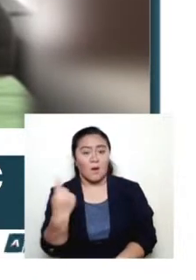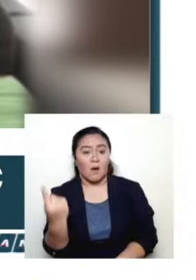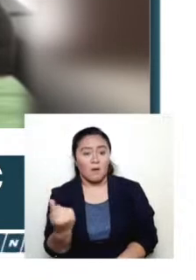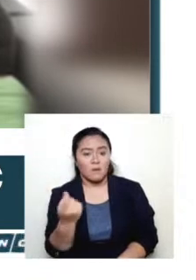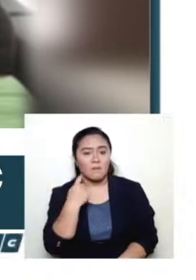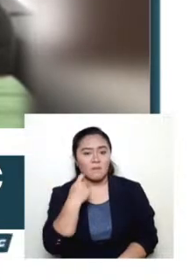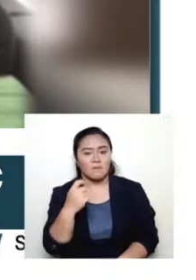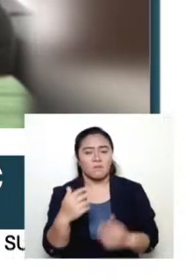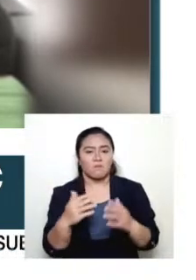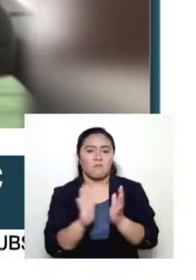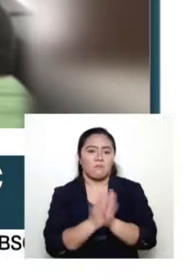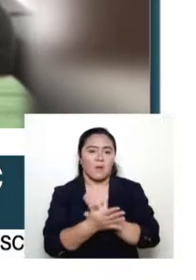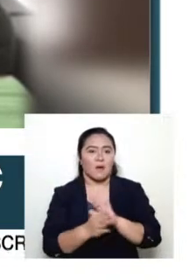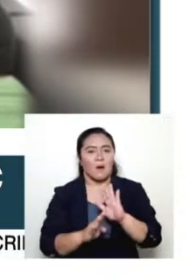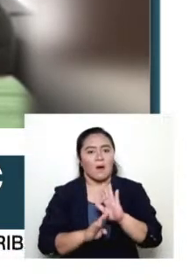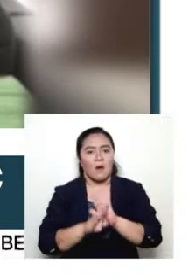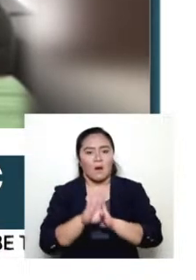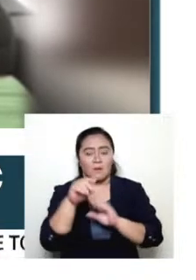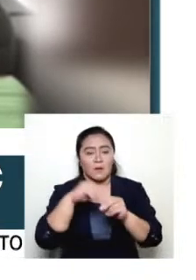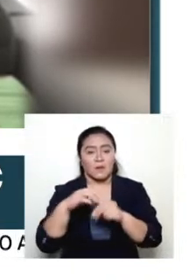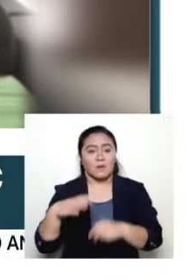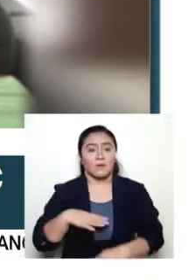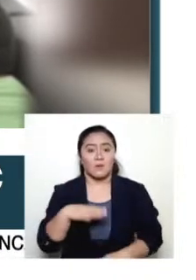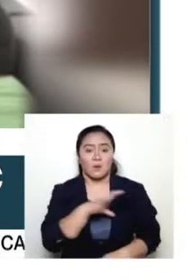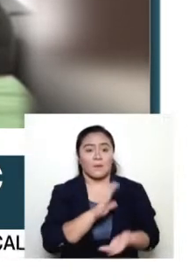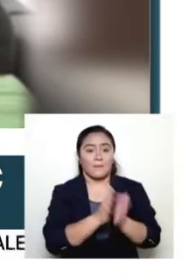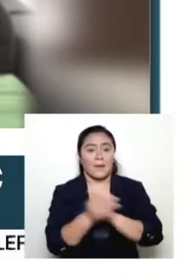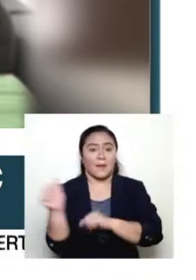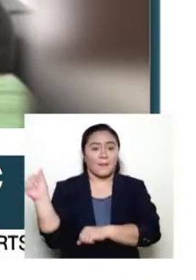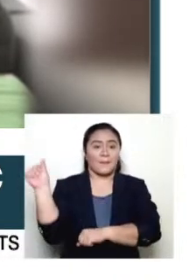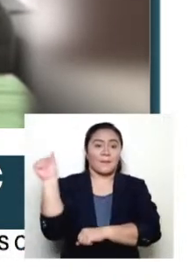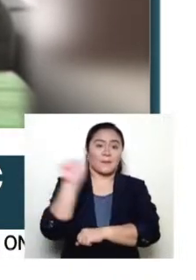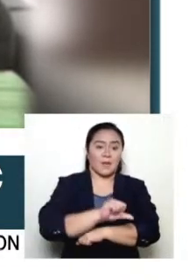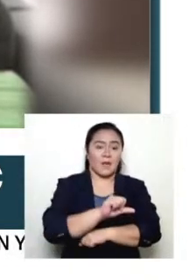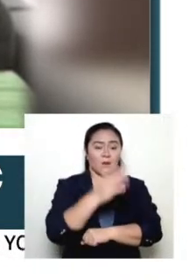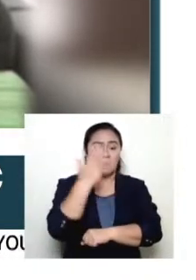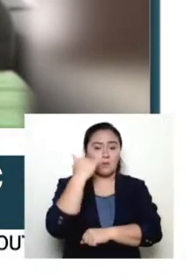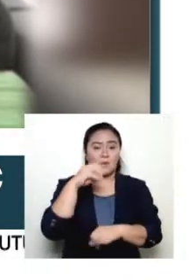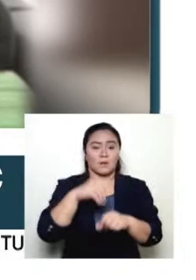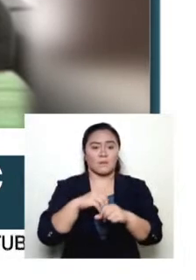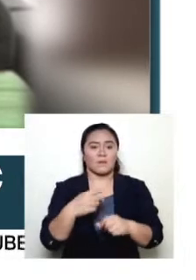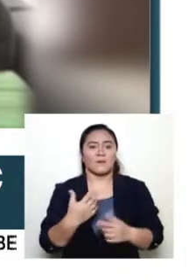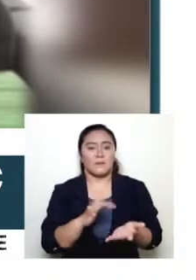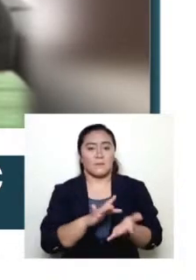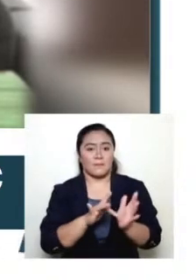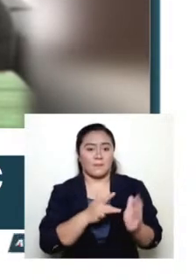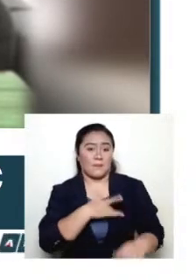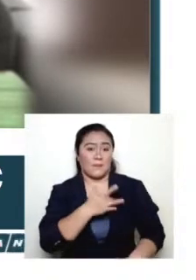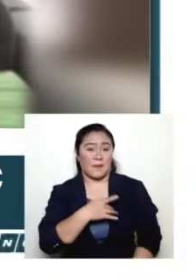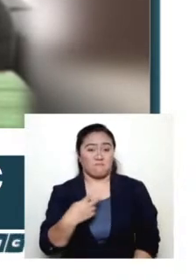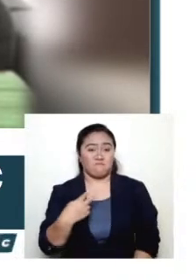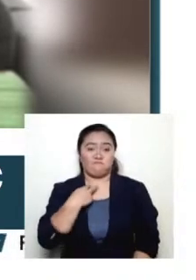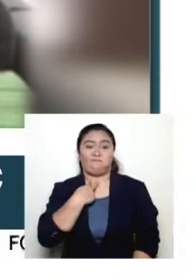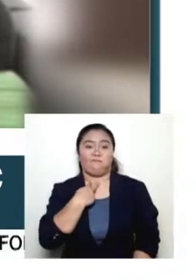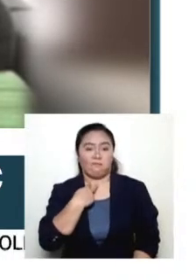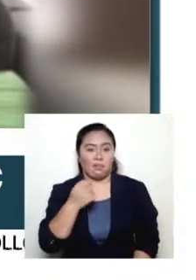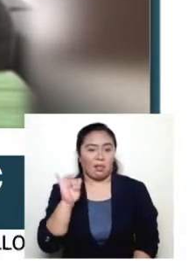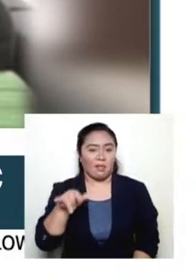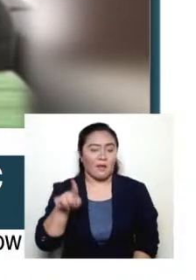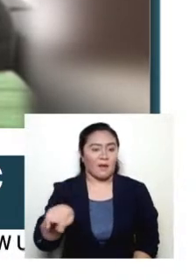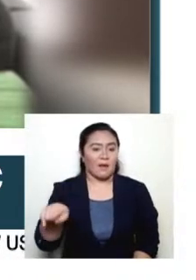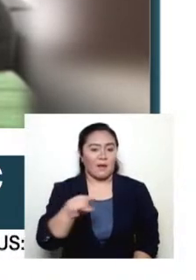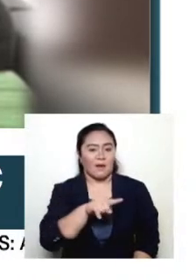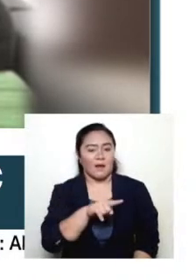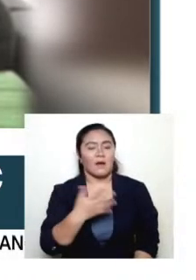progressive elements in Congress para matalo at hindi na, tinik kasi kami sa lalamunan nila eh. We are fiscalizers in Congress and they don't